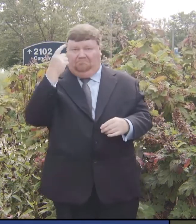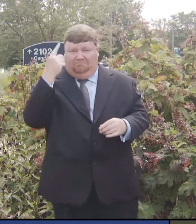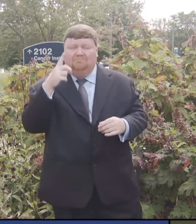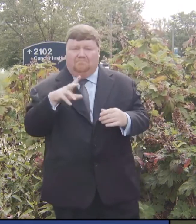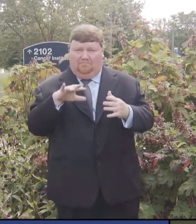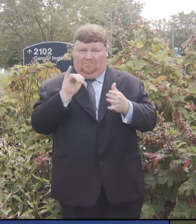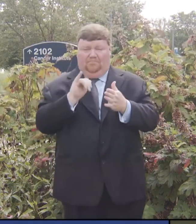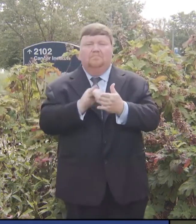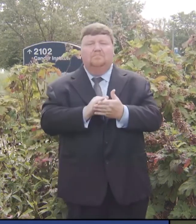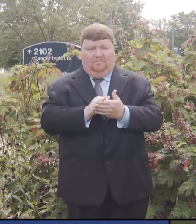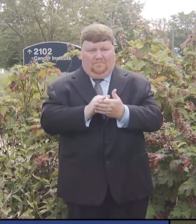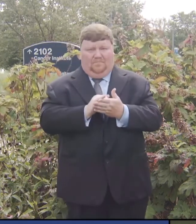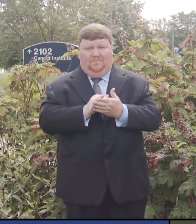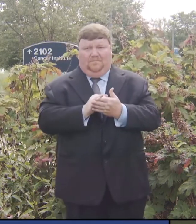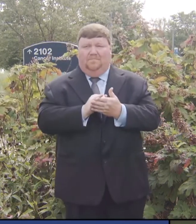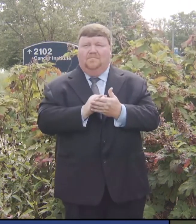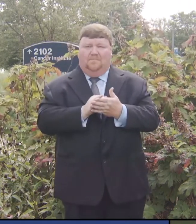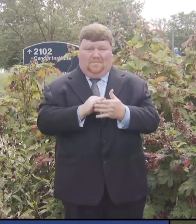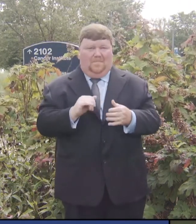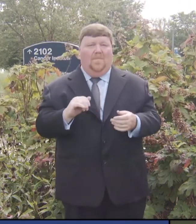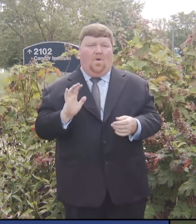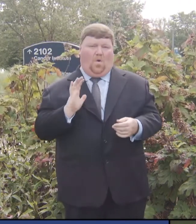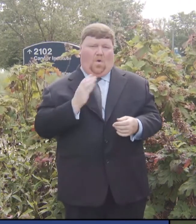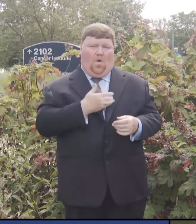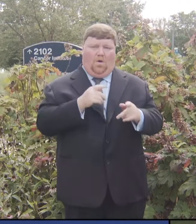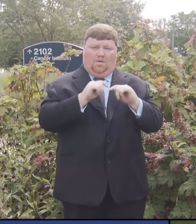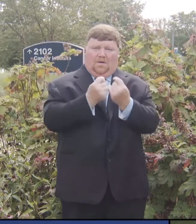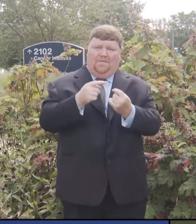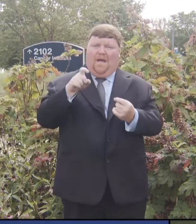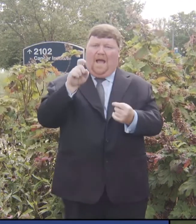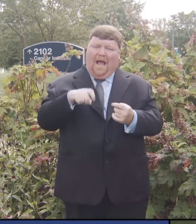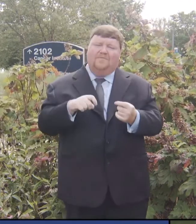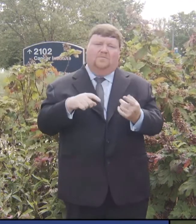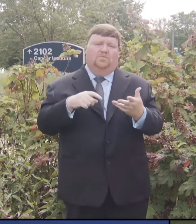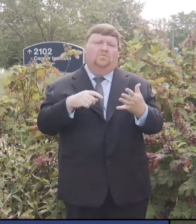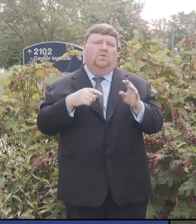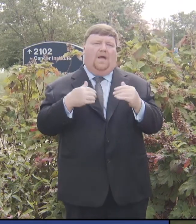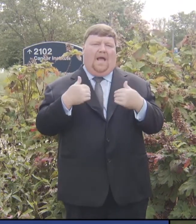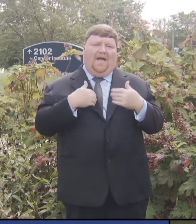this is a lift on our team. We're going to try and at least have it updated monthly.